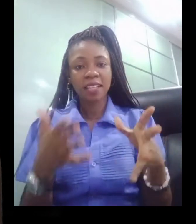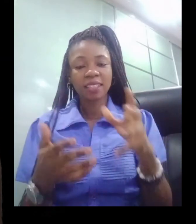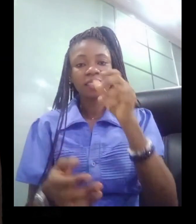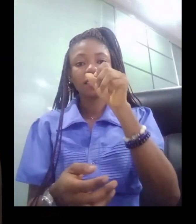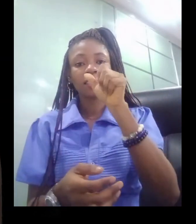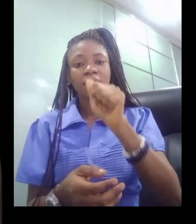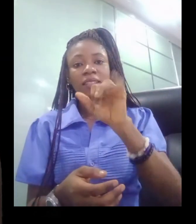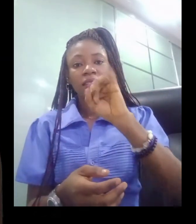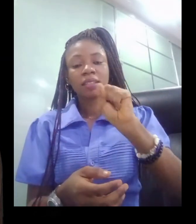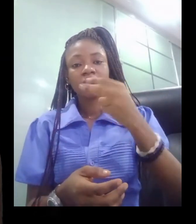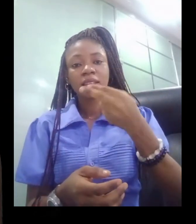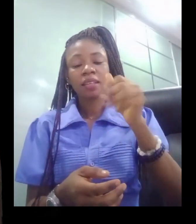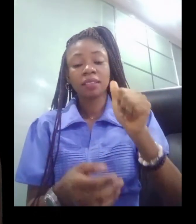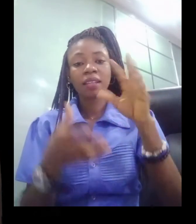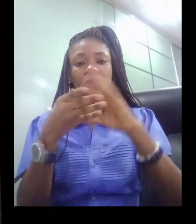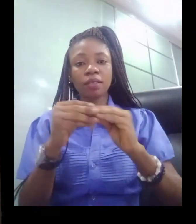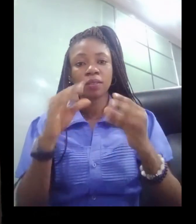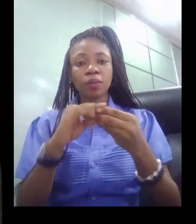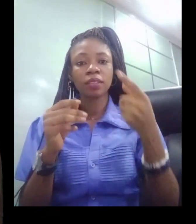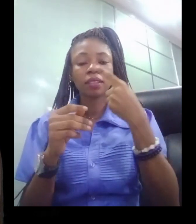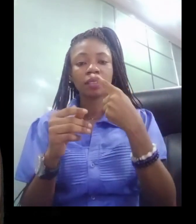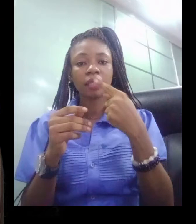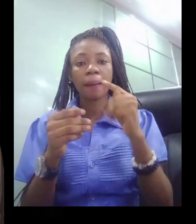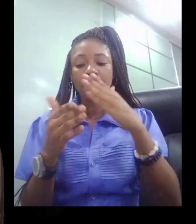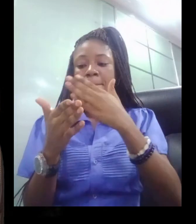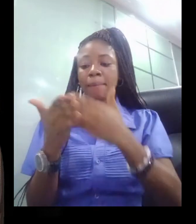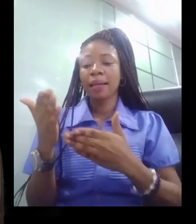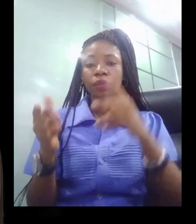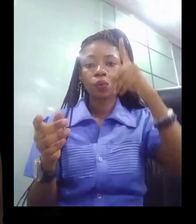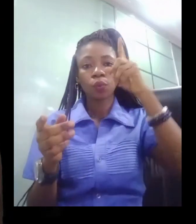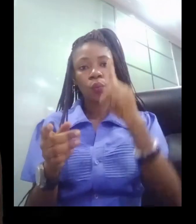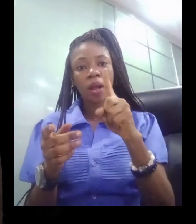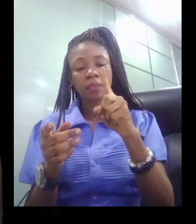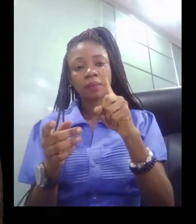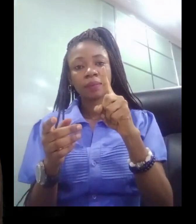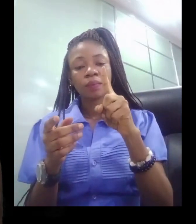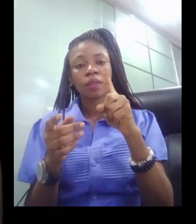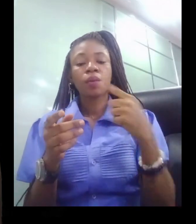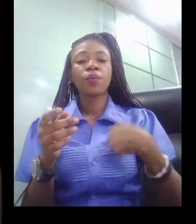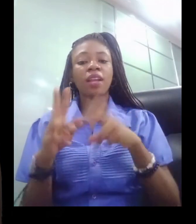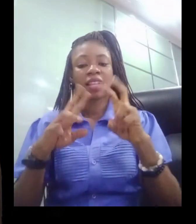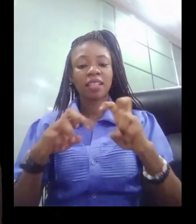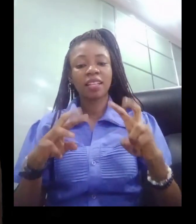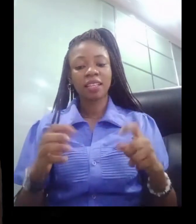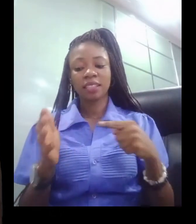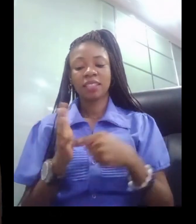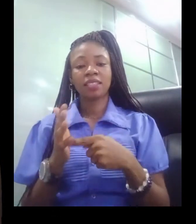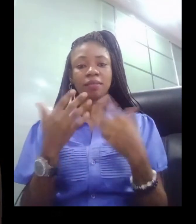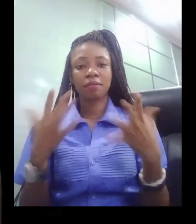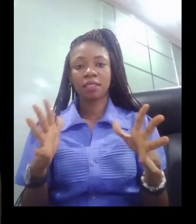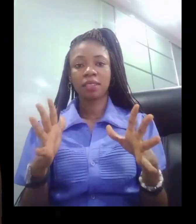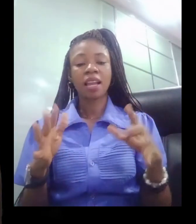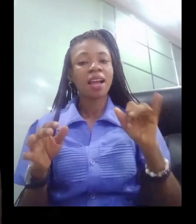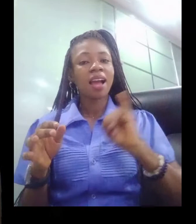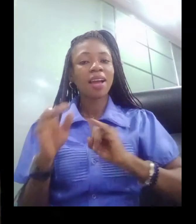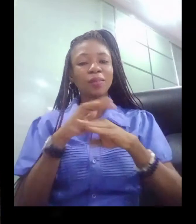Aisha's story, the part one of this, by looking at these elements. I don't know what